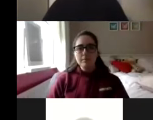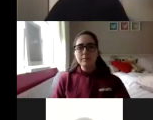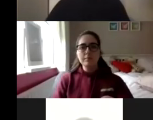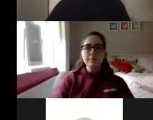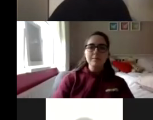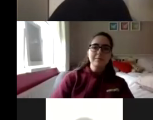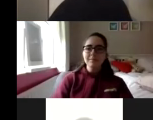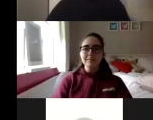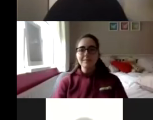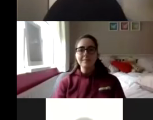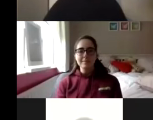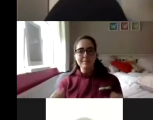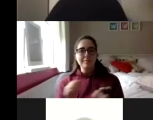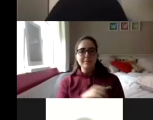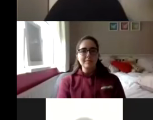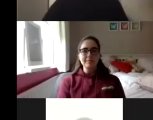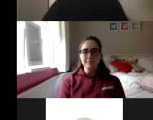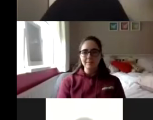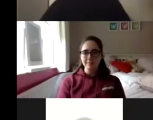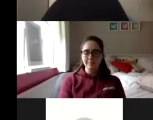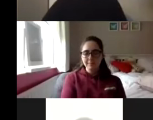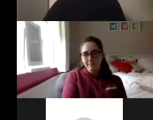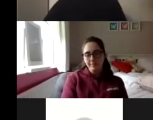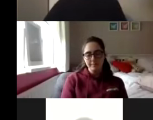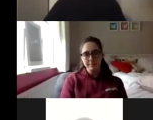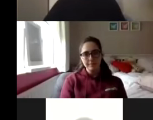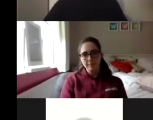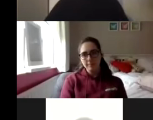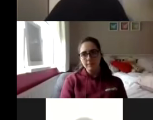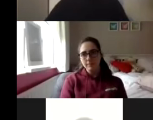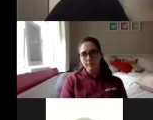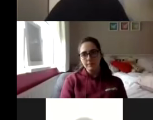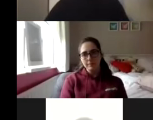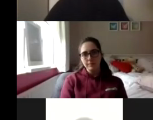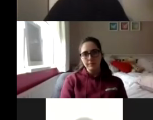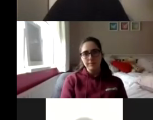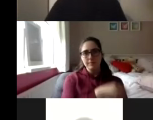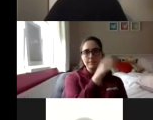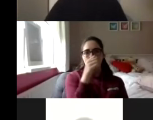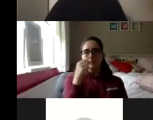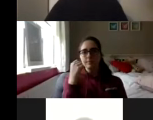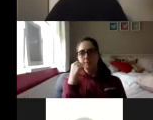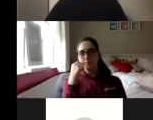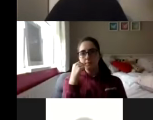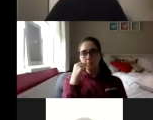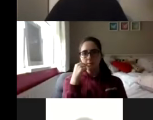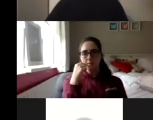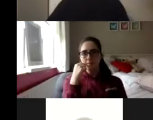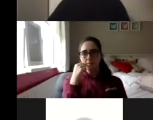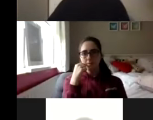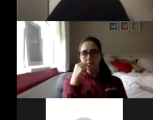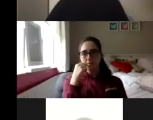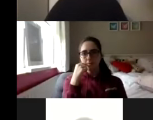this part of the play? Like, no, it couldn't be. And then it was really interactive, like, and we were just sitting there for the whole thing